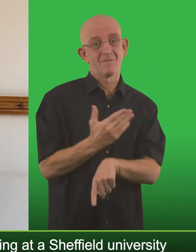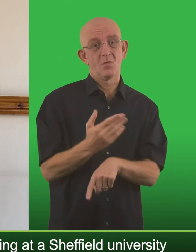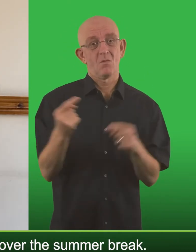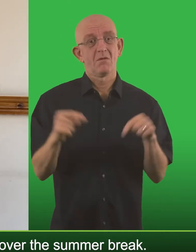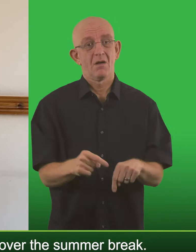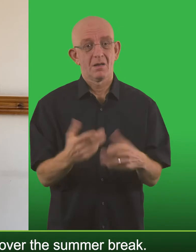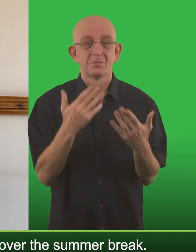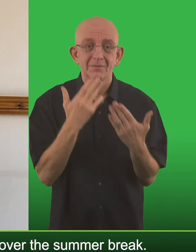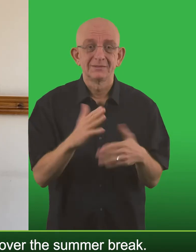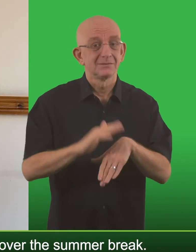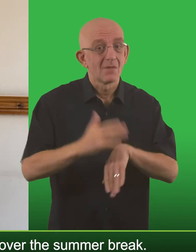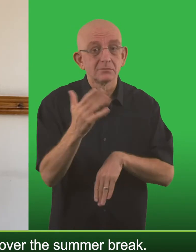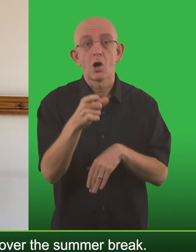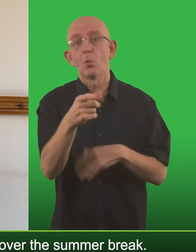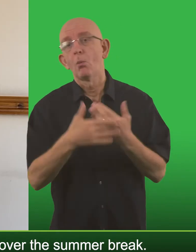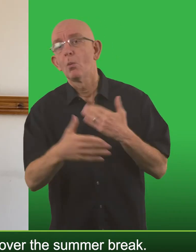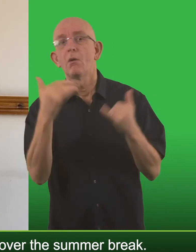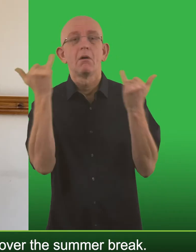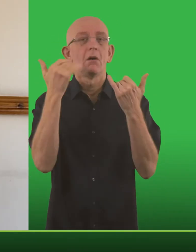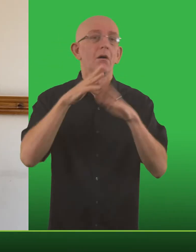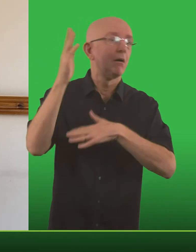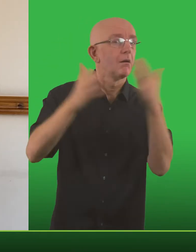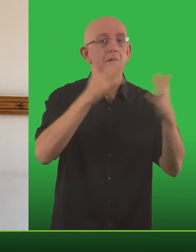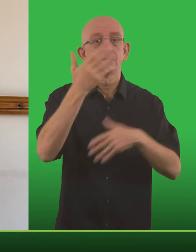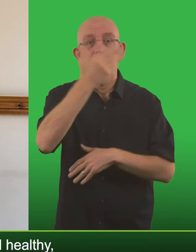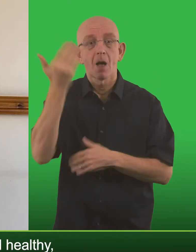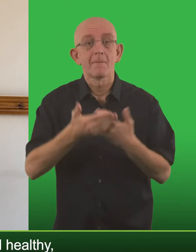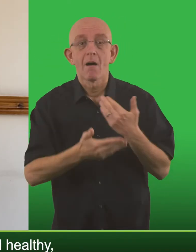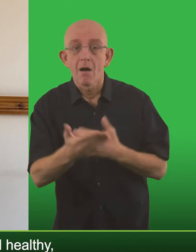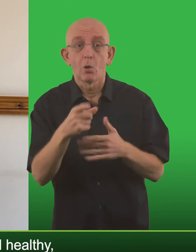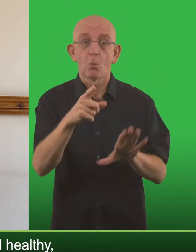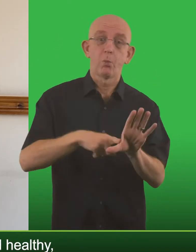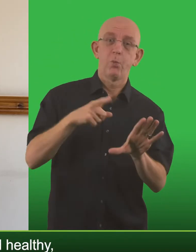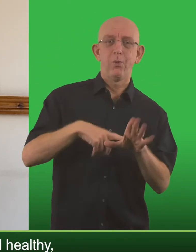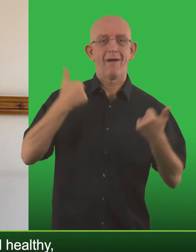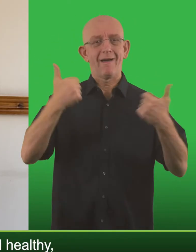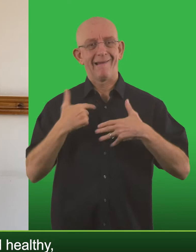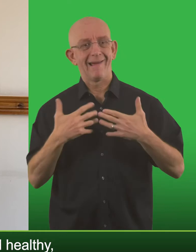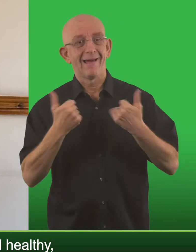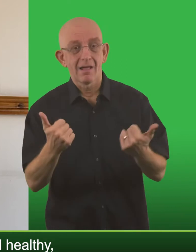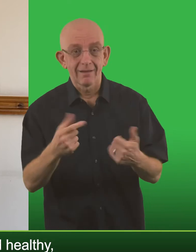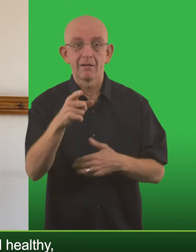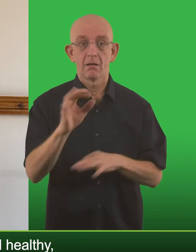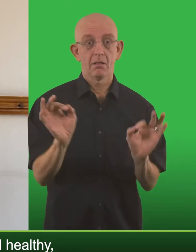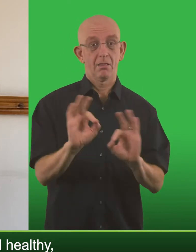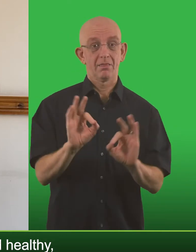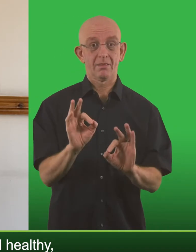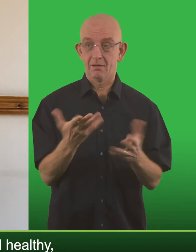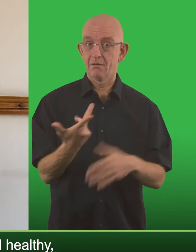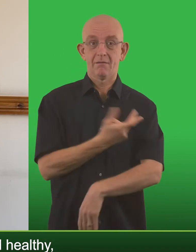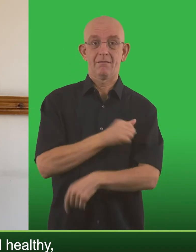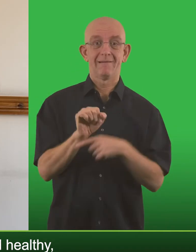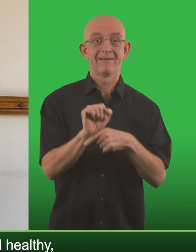as possible, regardless of where you happen to be over the summer break. Even if you're young and healthy, without